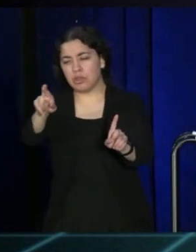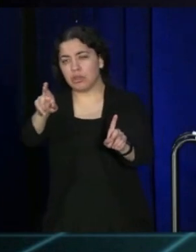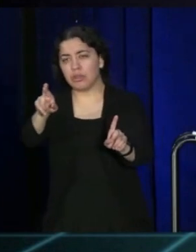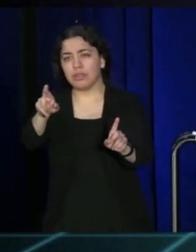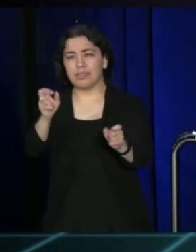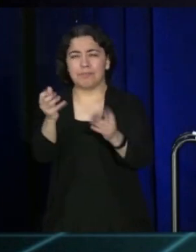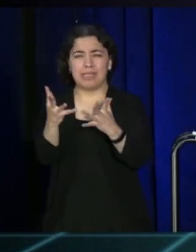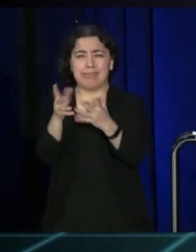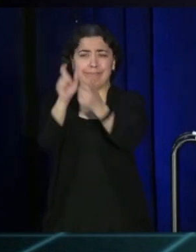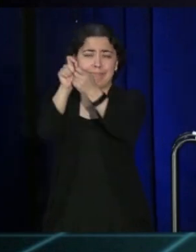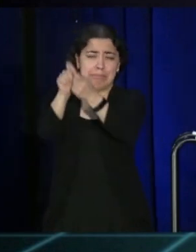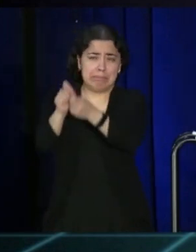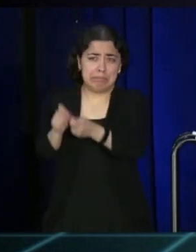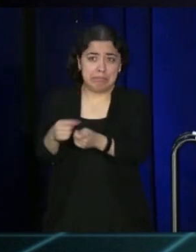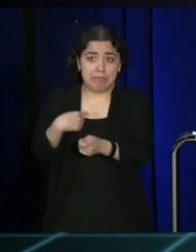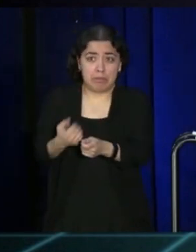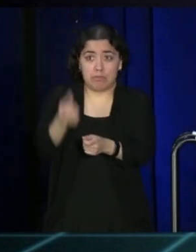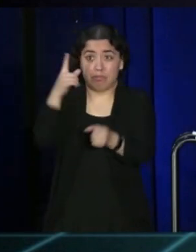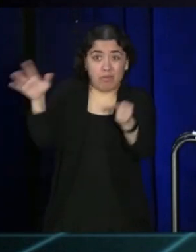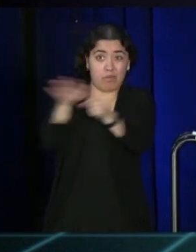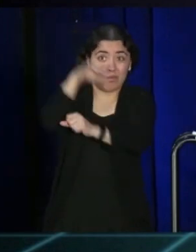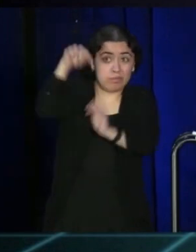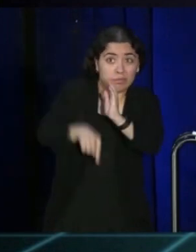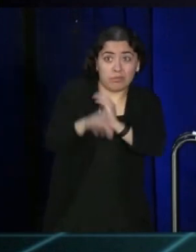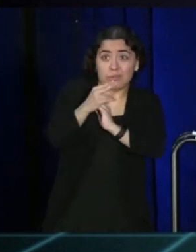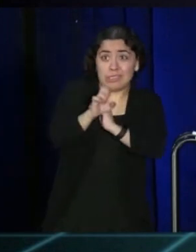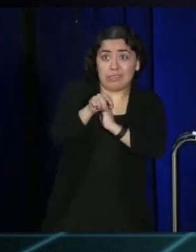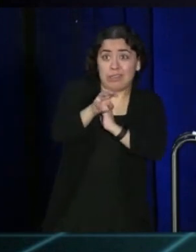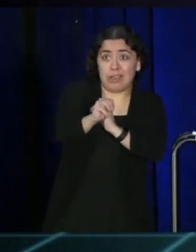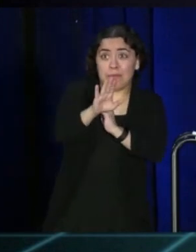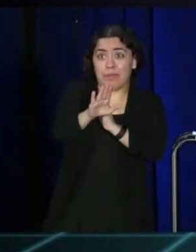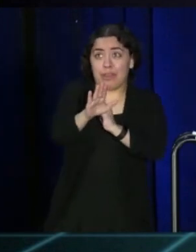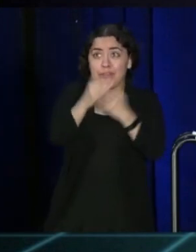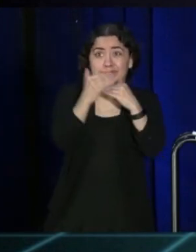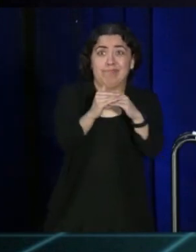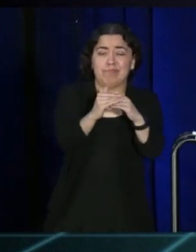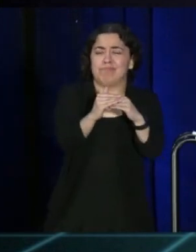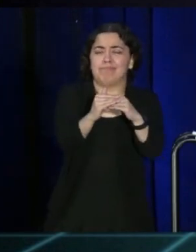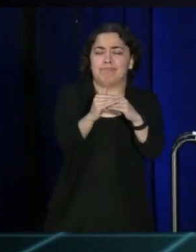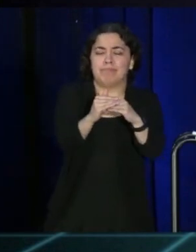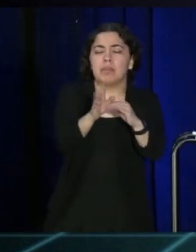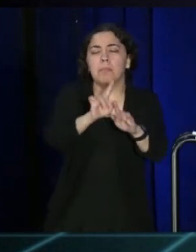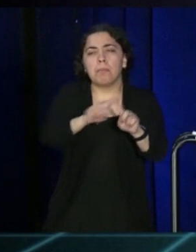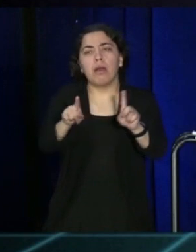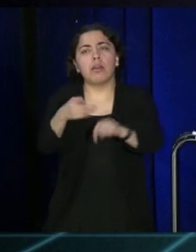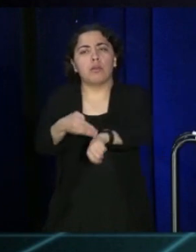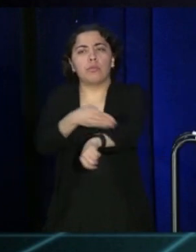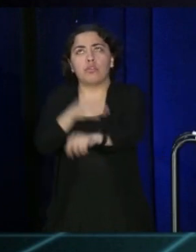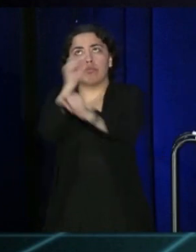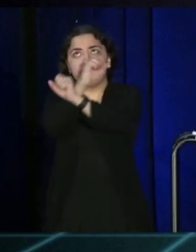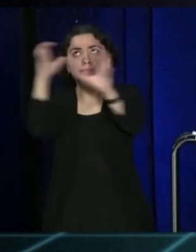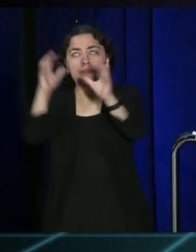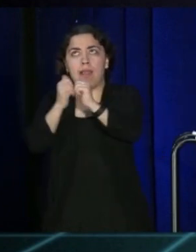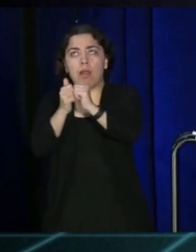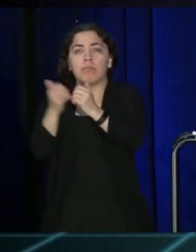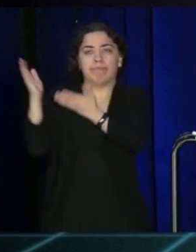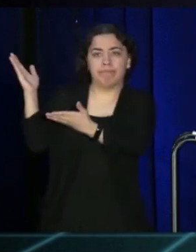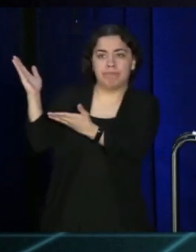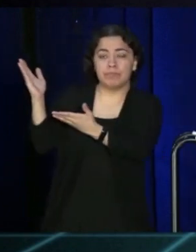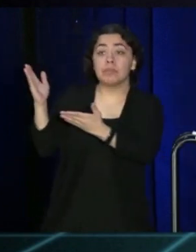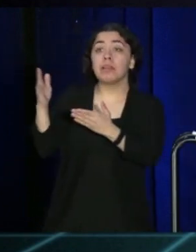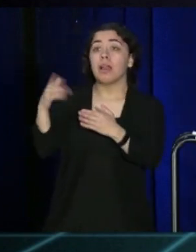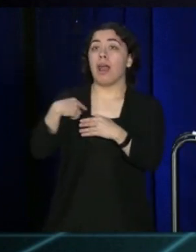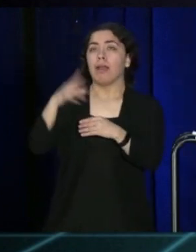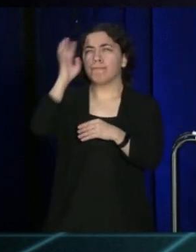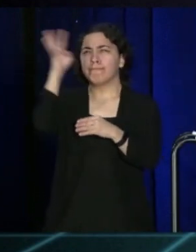of their constraints. But yeah, this is how we could improve the user experience. And I saw when I made this slide, I was like,